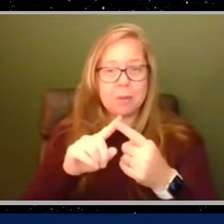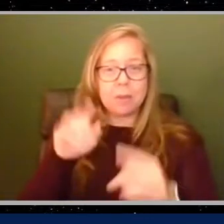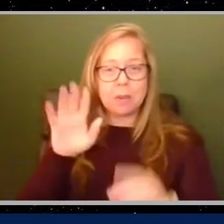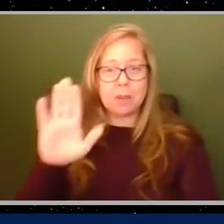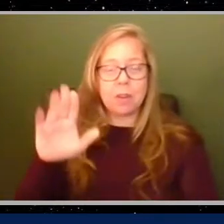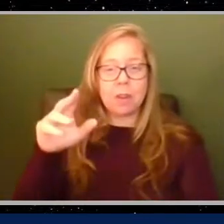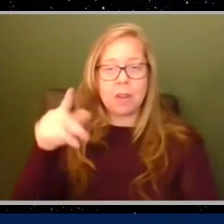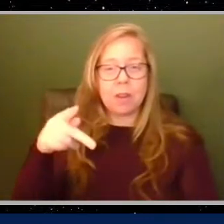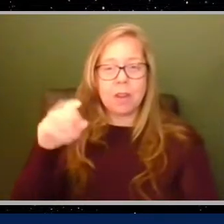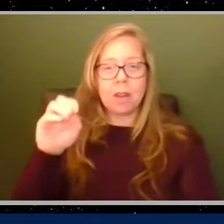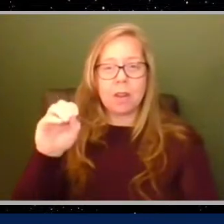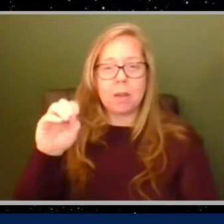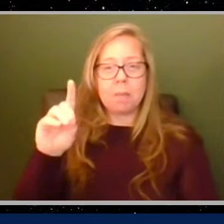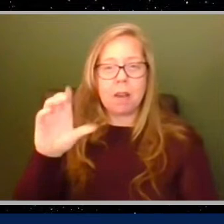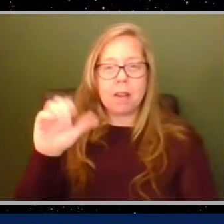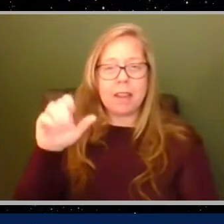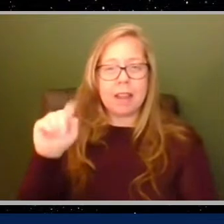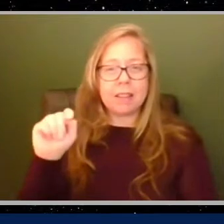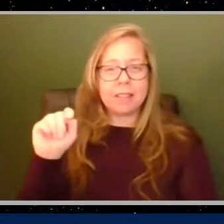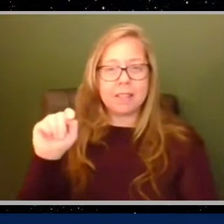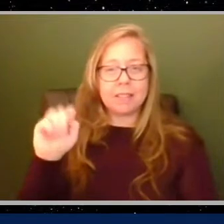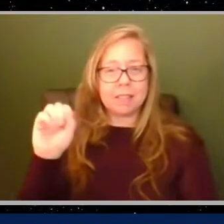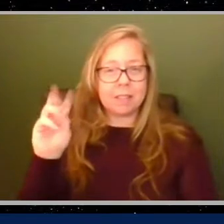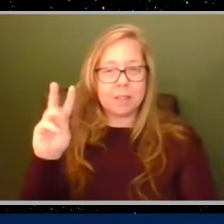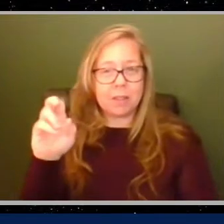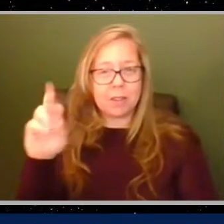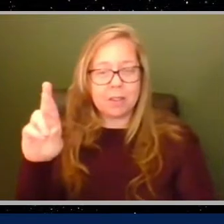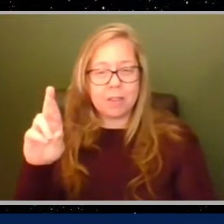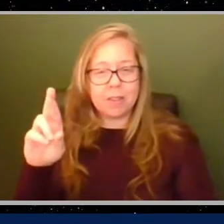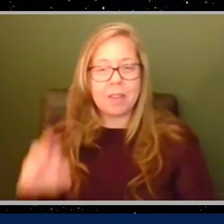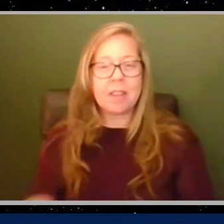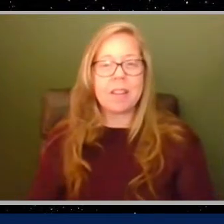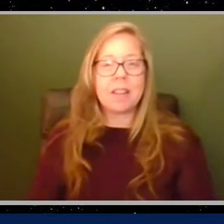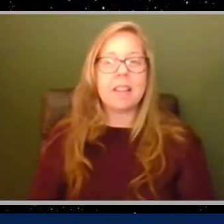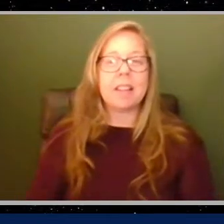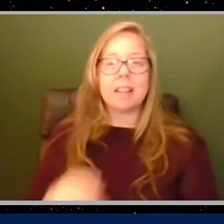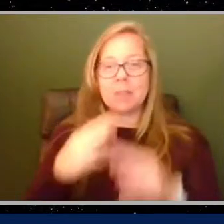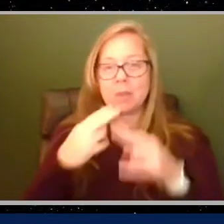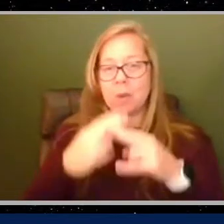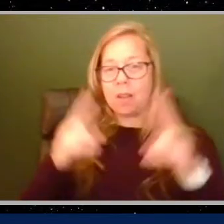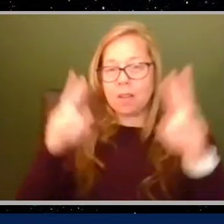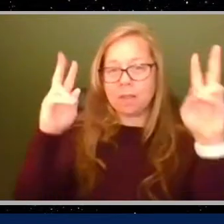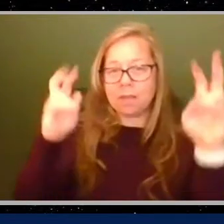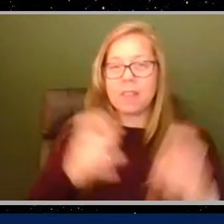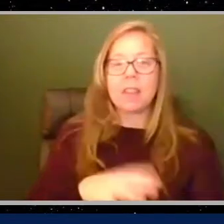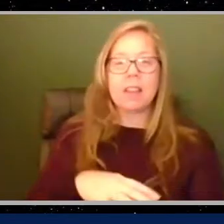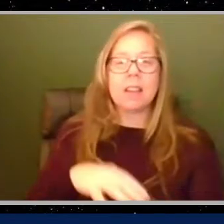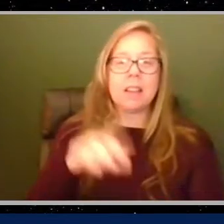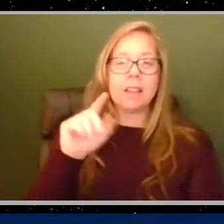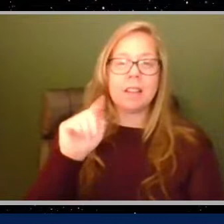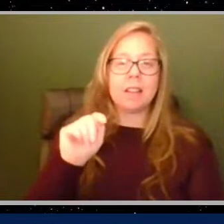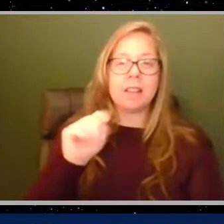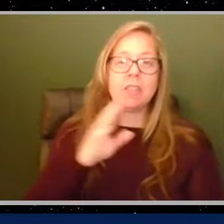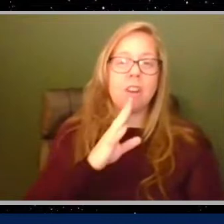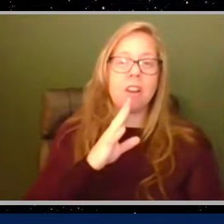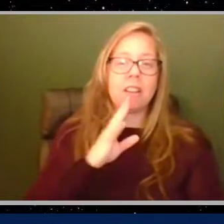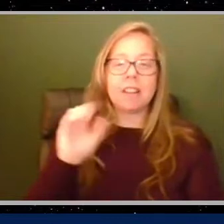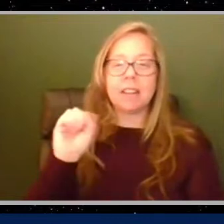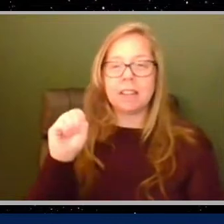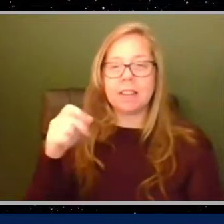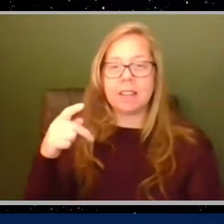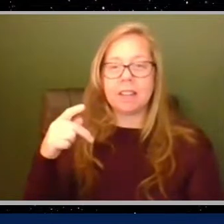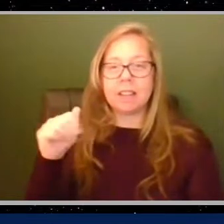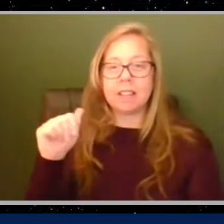How well can we Google there, Sawyer? And it's called Talking Space. So Talking Space. Yep, and on there is the